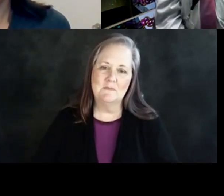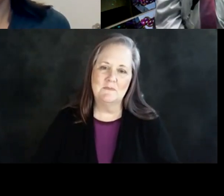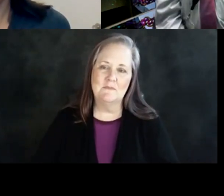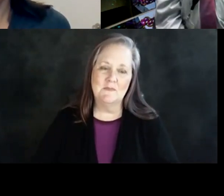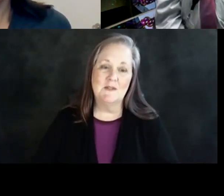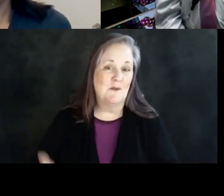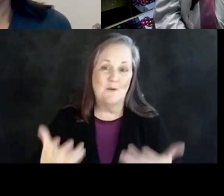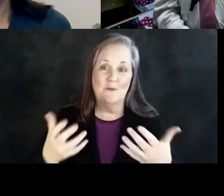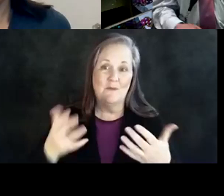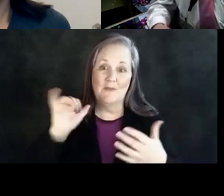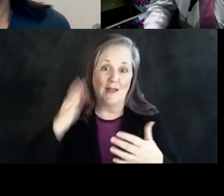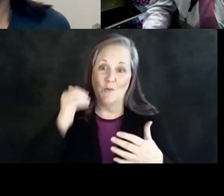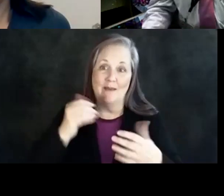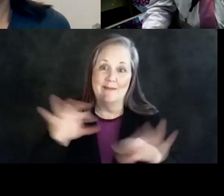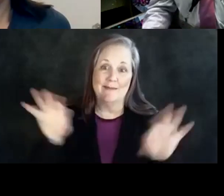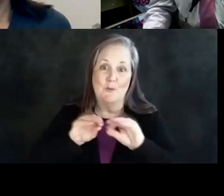get vaccine out.